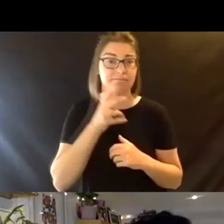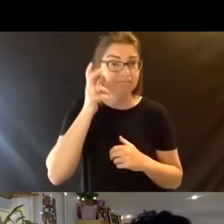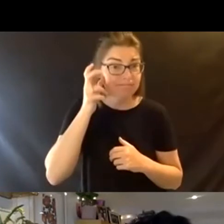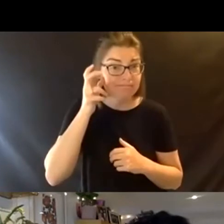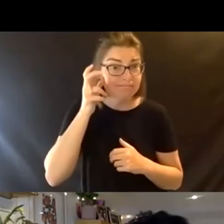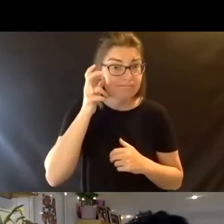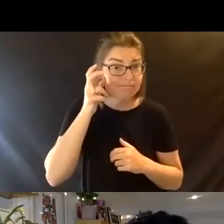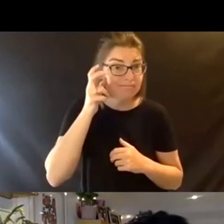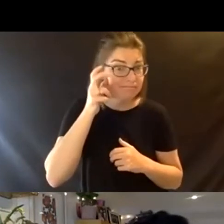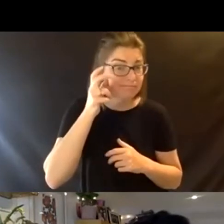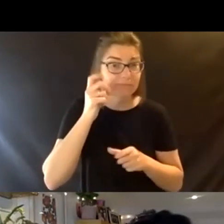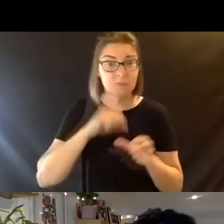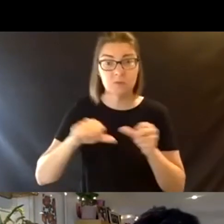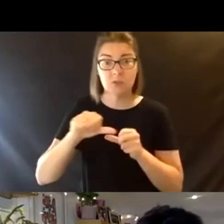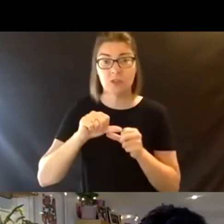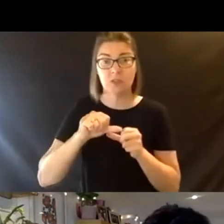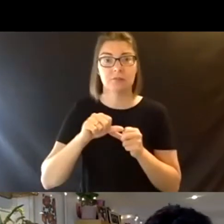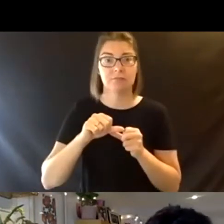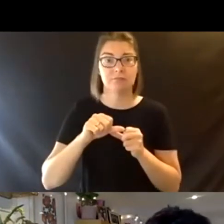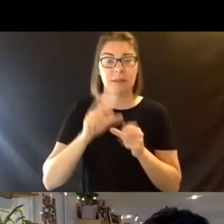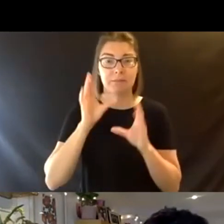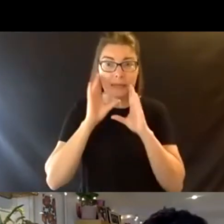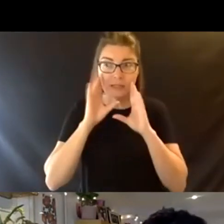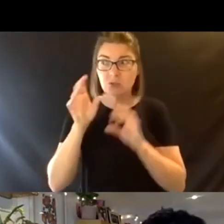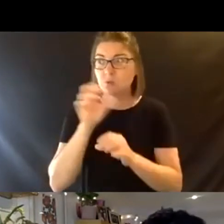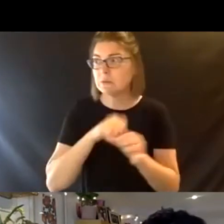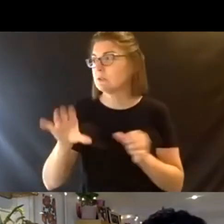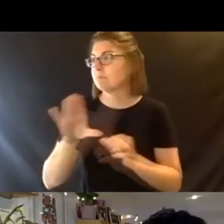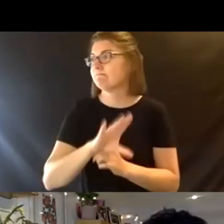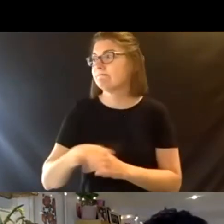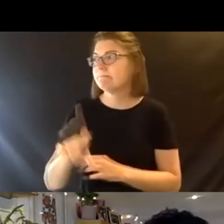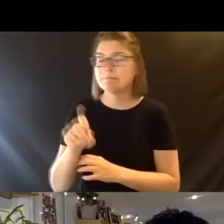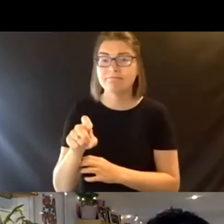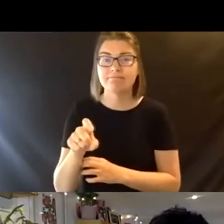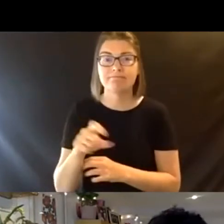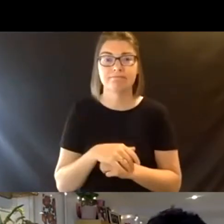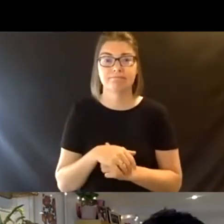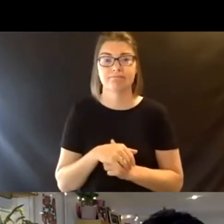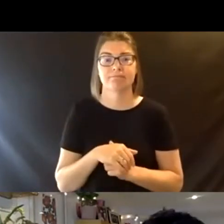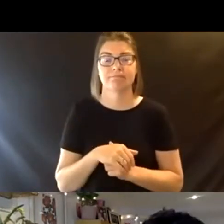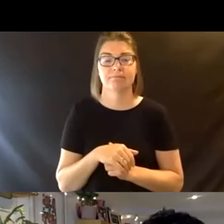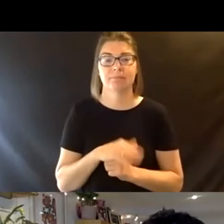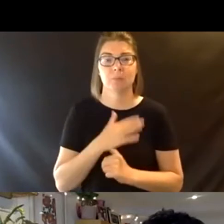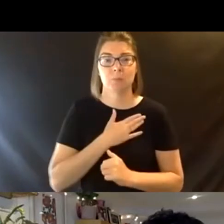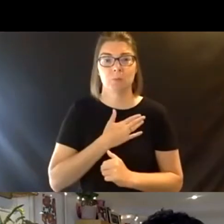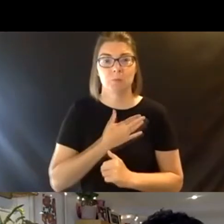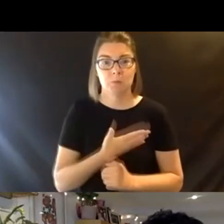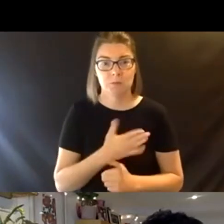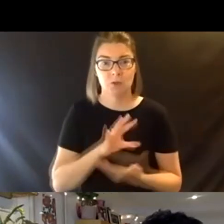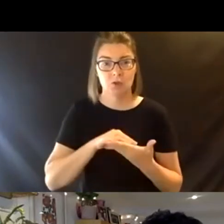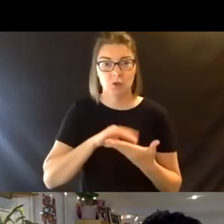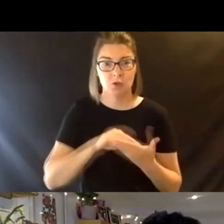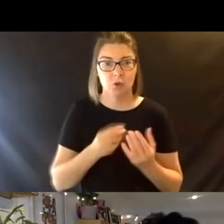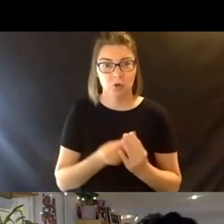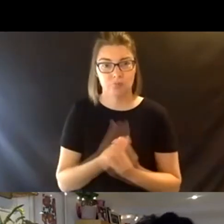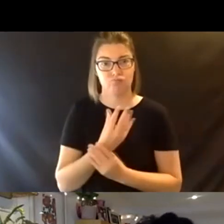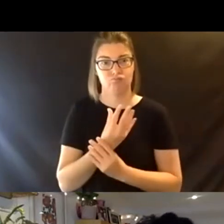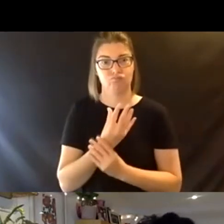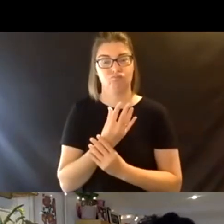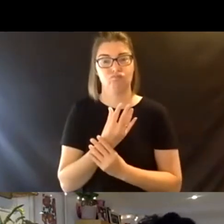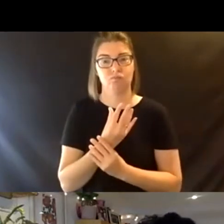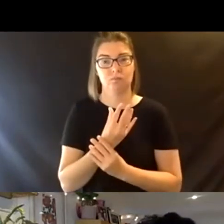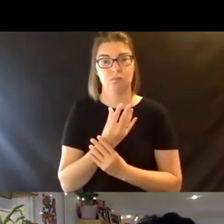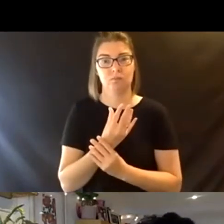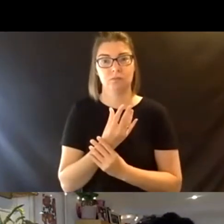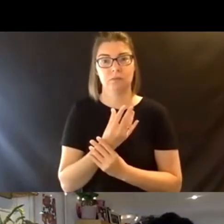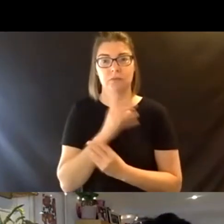other and hearing each other out and being willing to learn and grow.